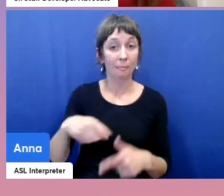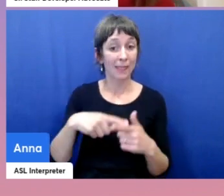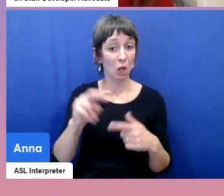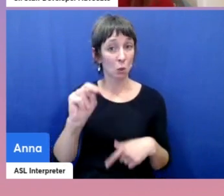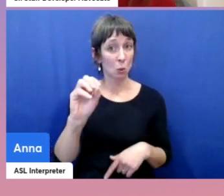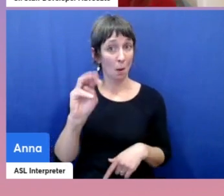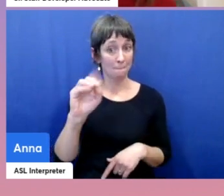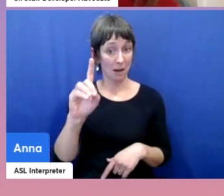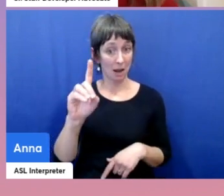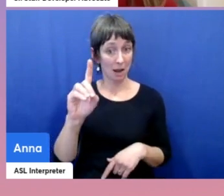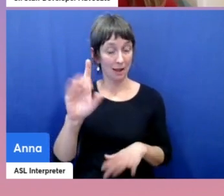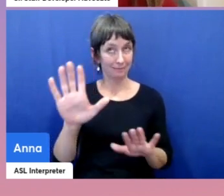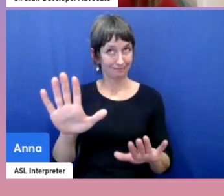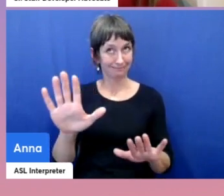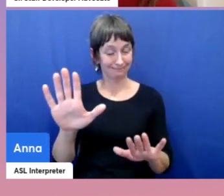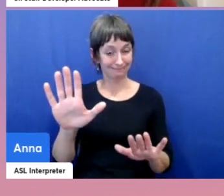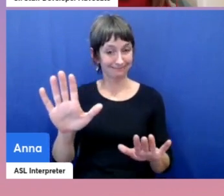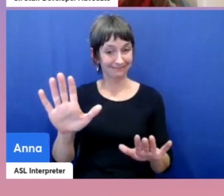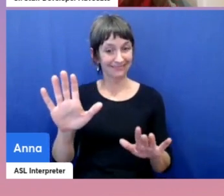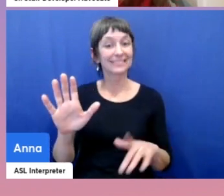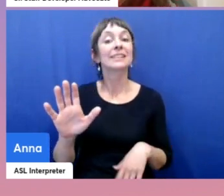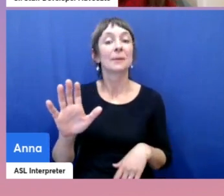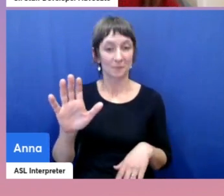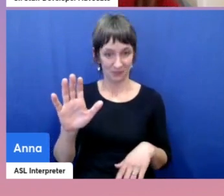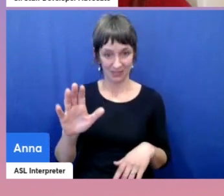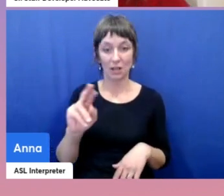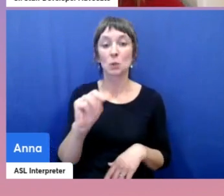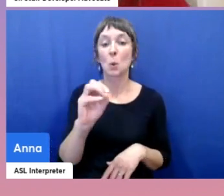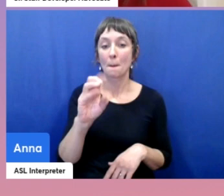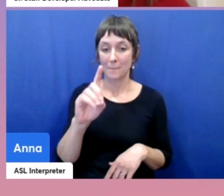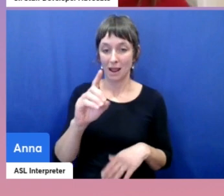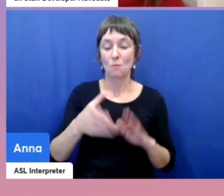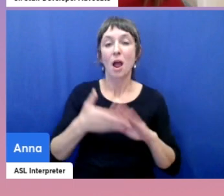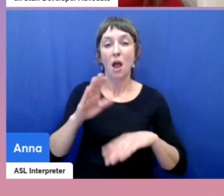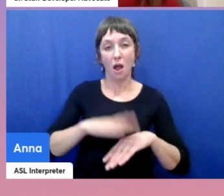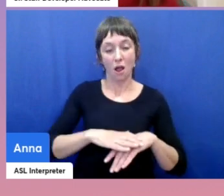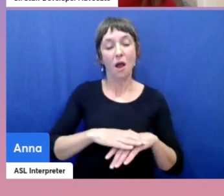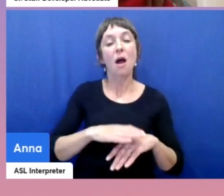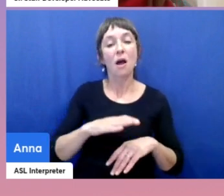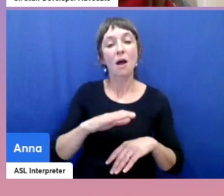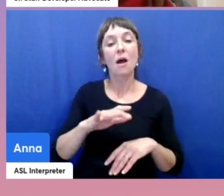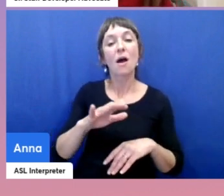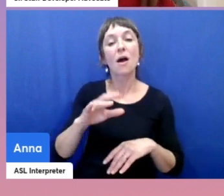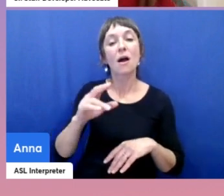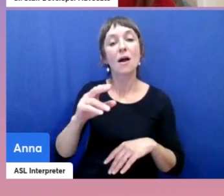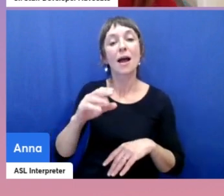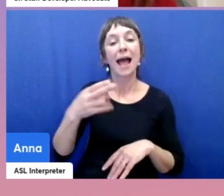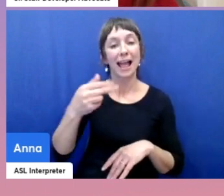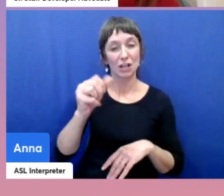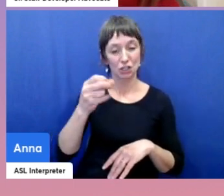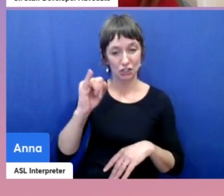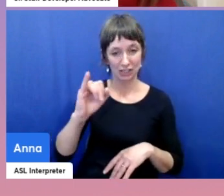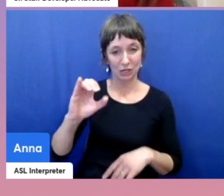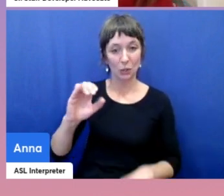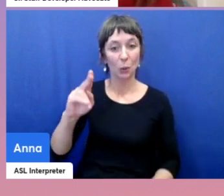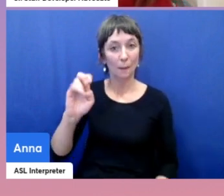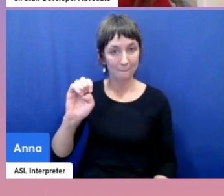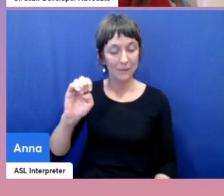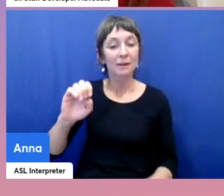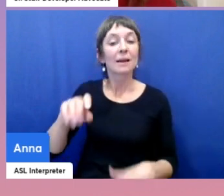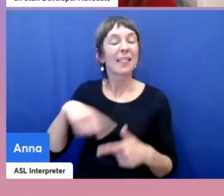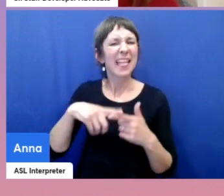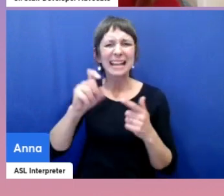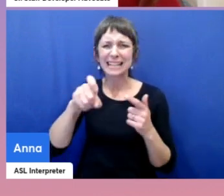running on HashiQube, Kubernetes running on Nomad via Docker. And of course, I needed a way to test all of